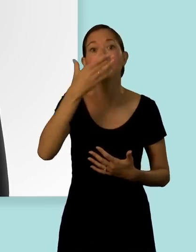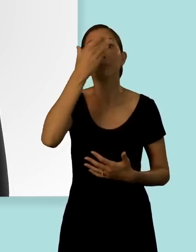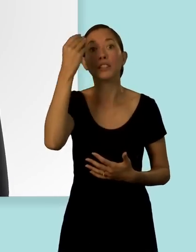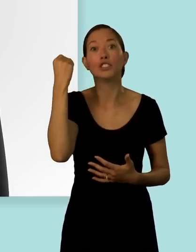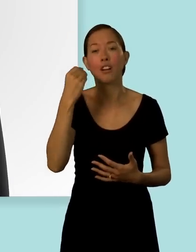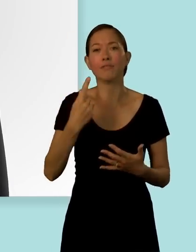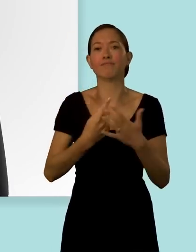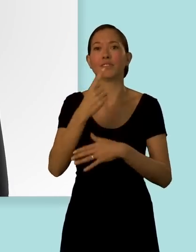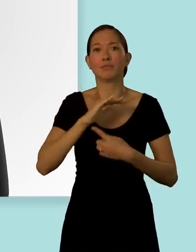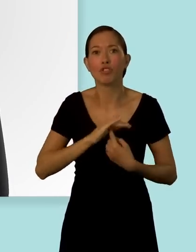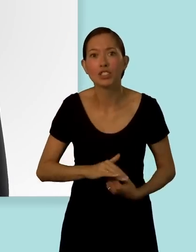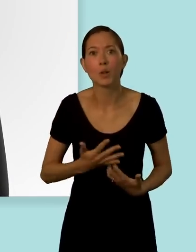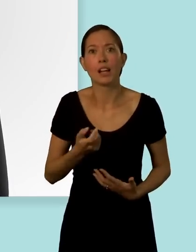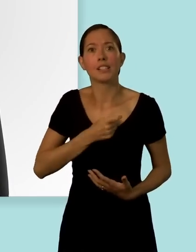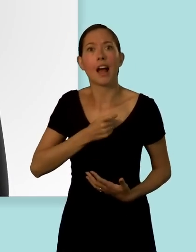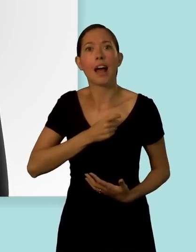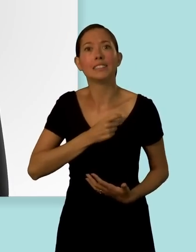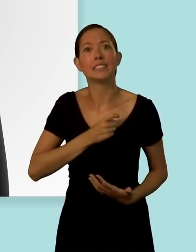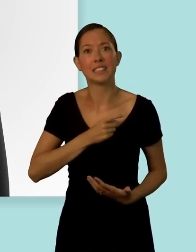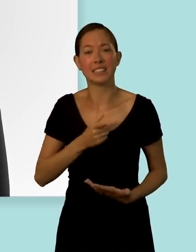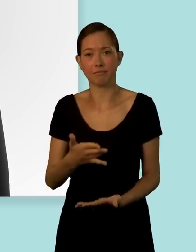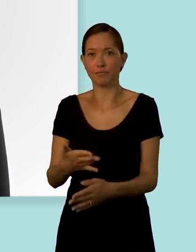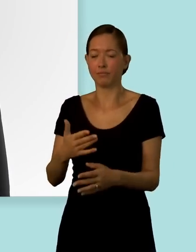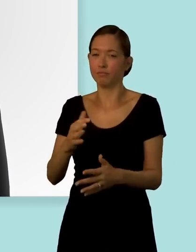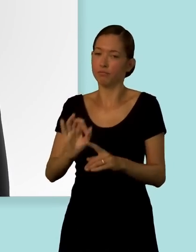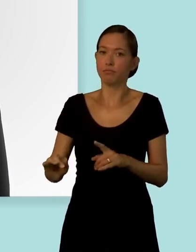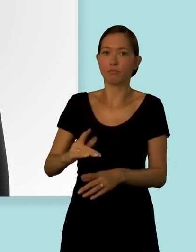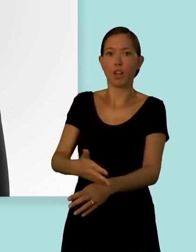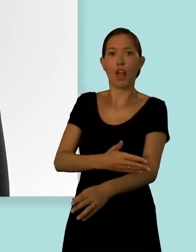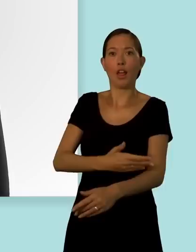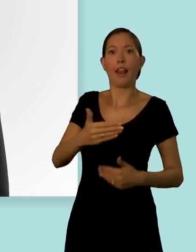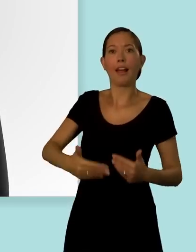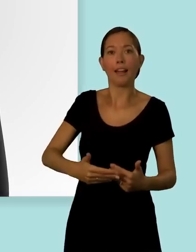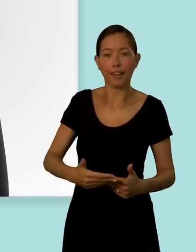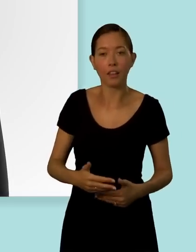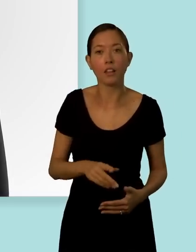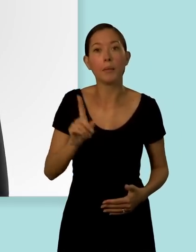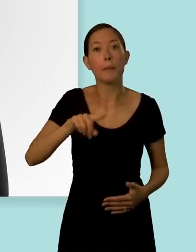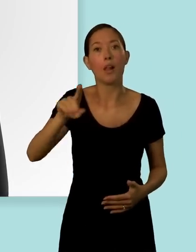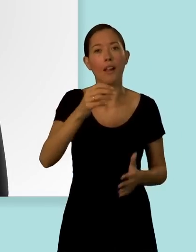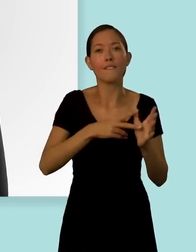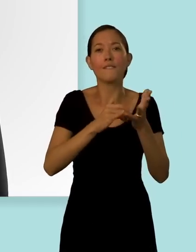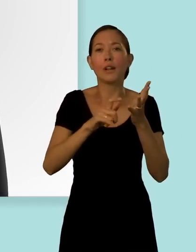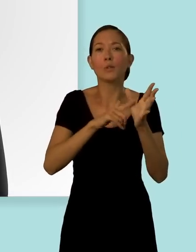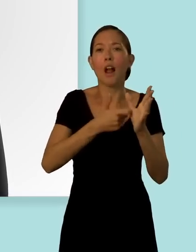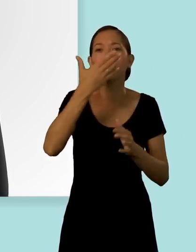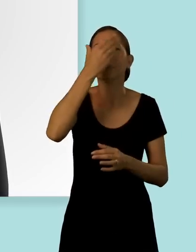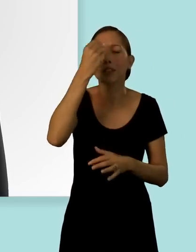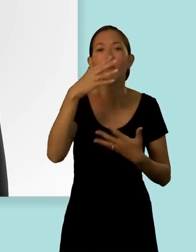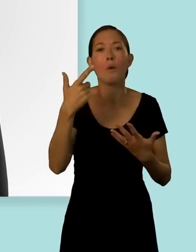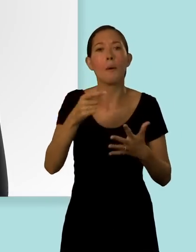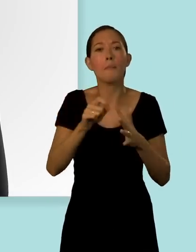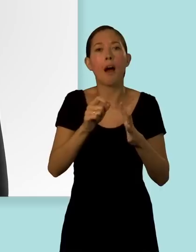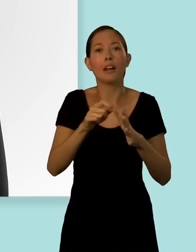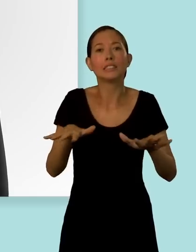to experience depression or anxiety, especially in the early stages. People who have vascular dementia or Parkinson's